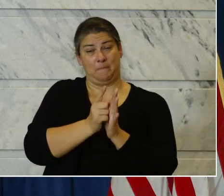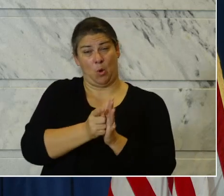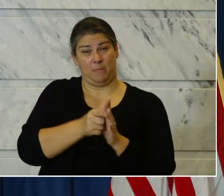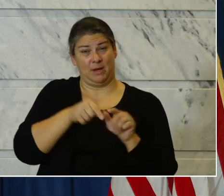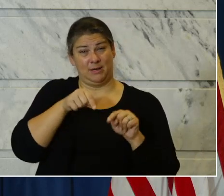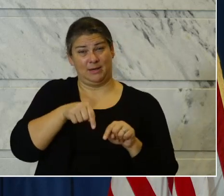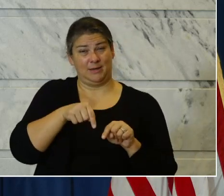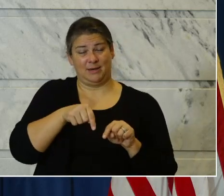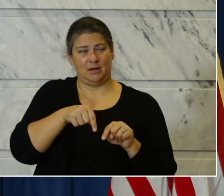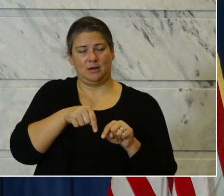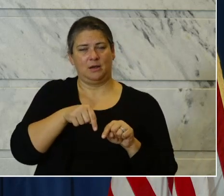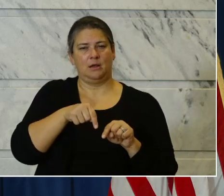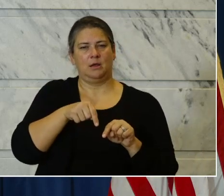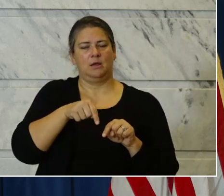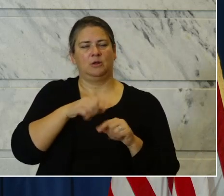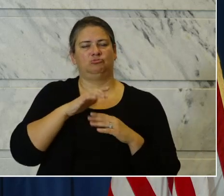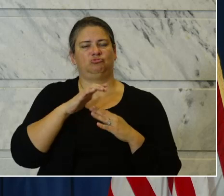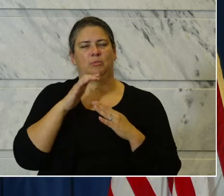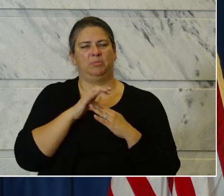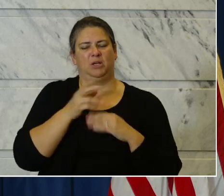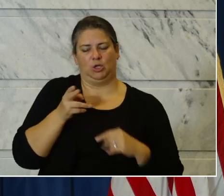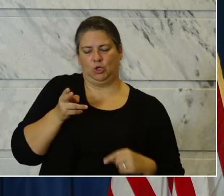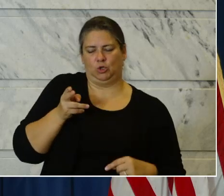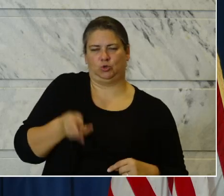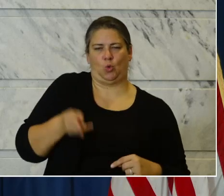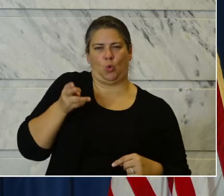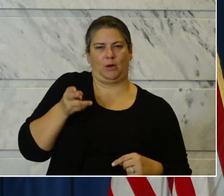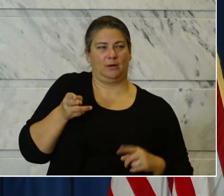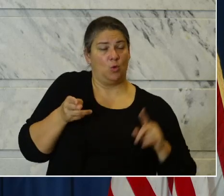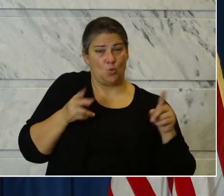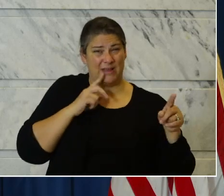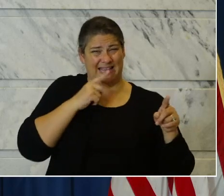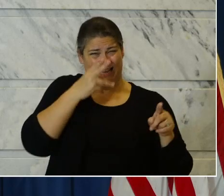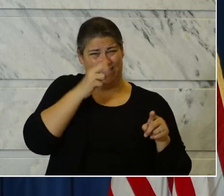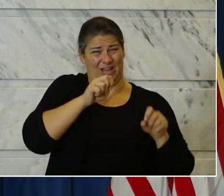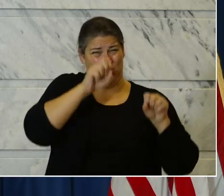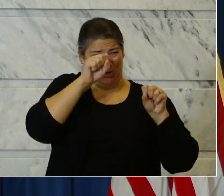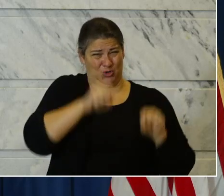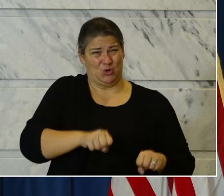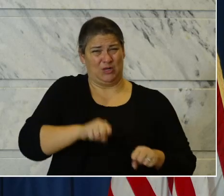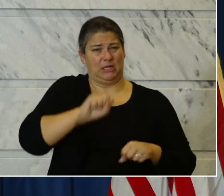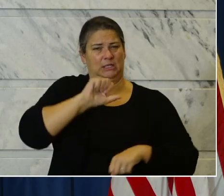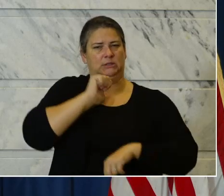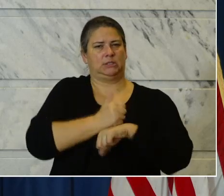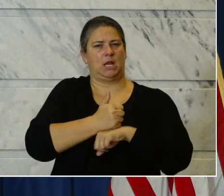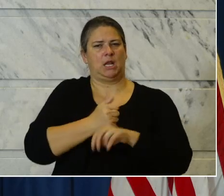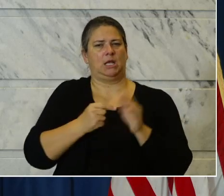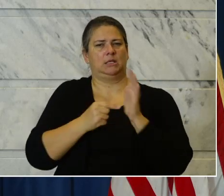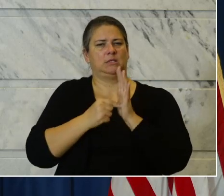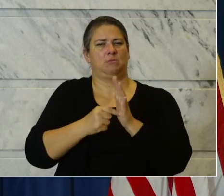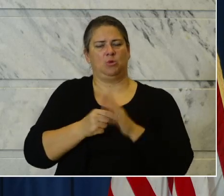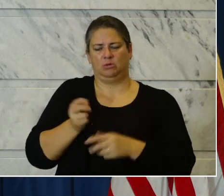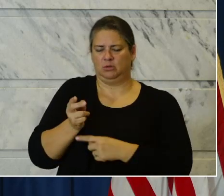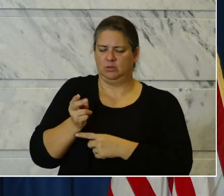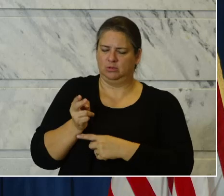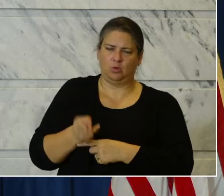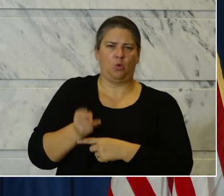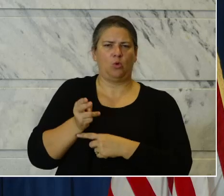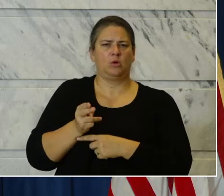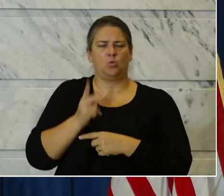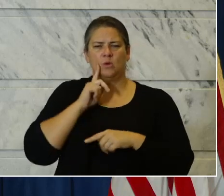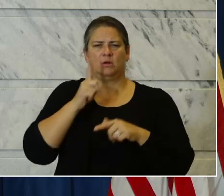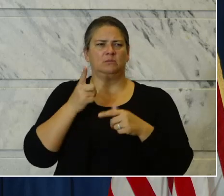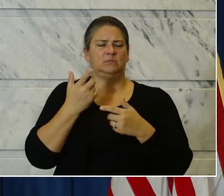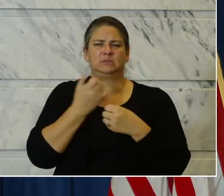or re-election. It could be the time that he set the example that saves tens of thousands of lives, that sets